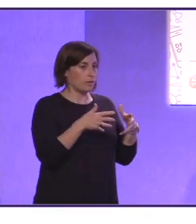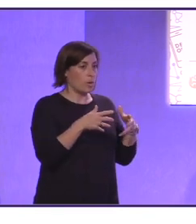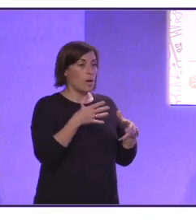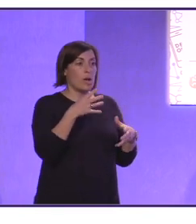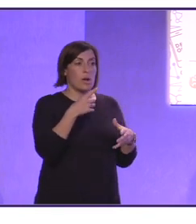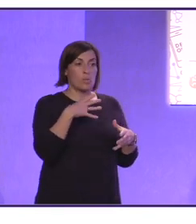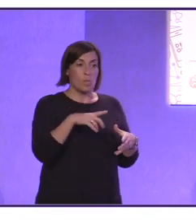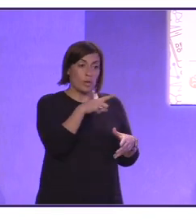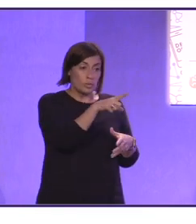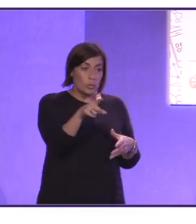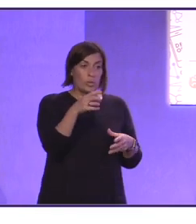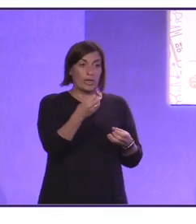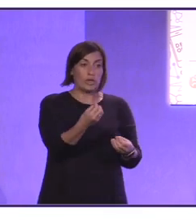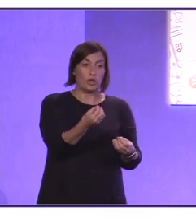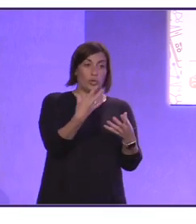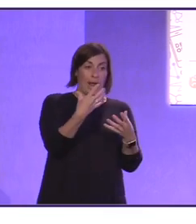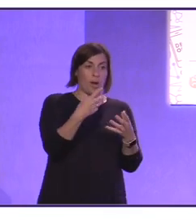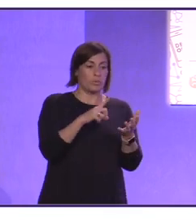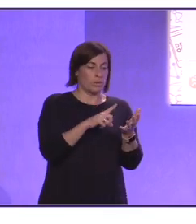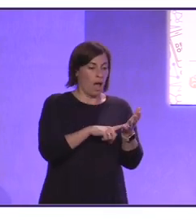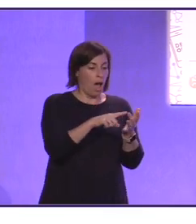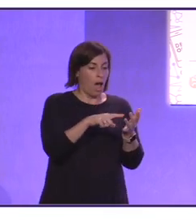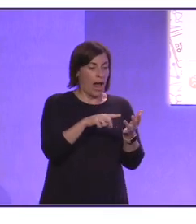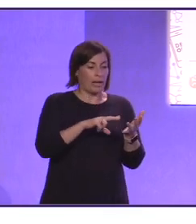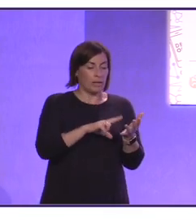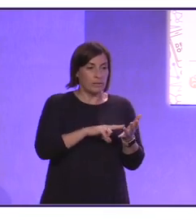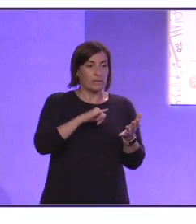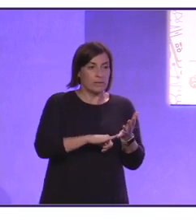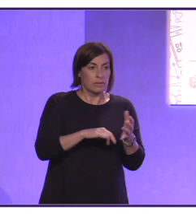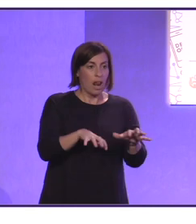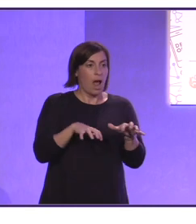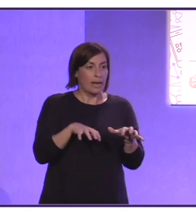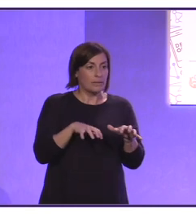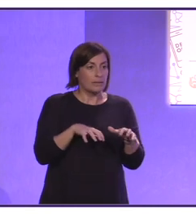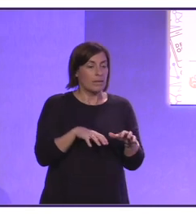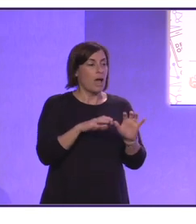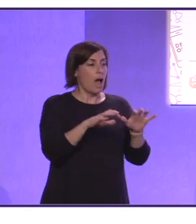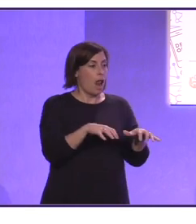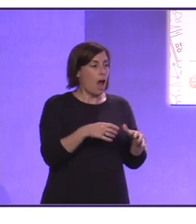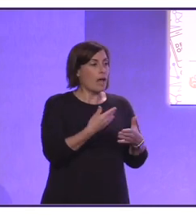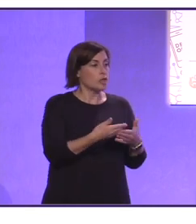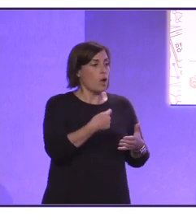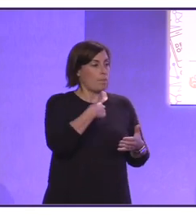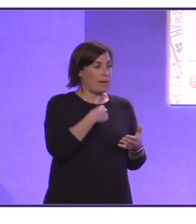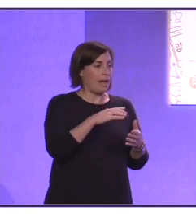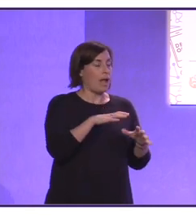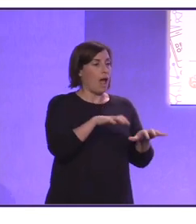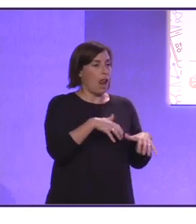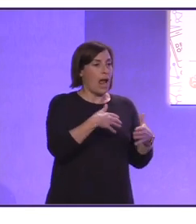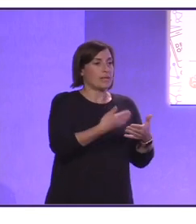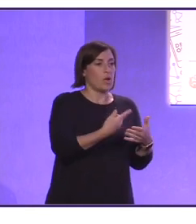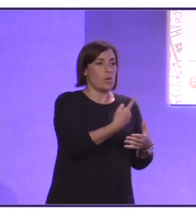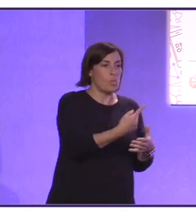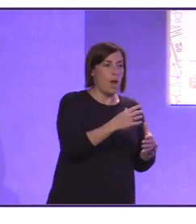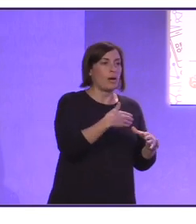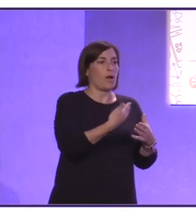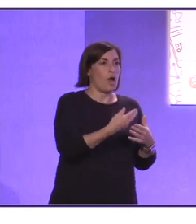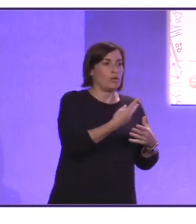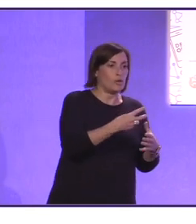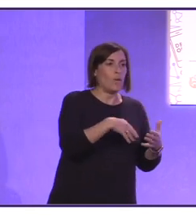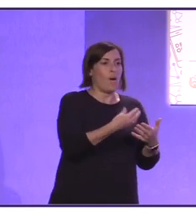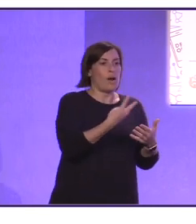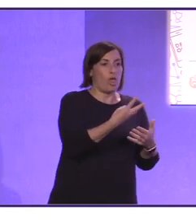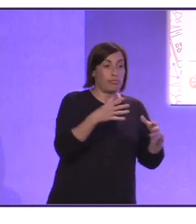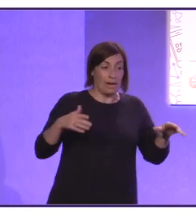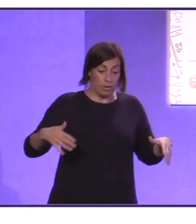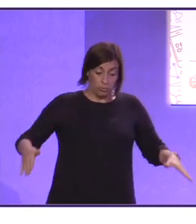shout back the word lions. I'm gonna say lions on me, lions on three, one, two, three, and I'm gonna raise my arms. And